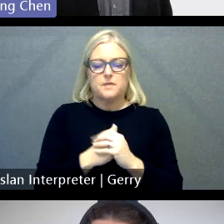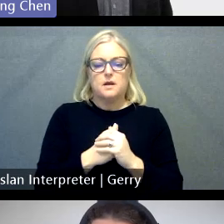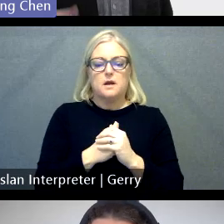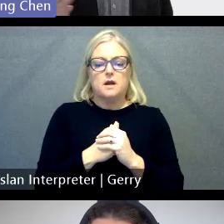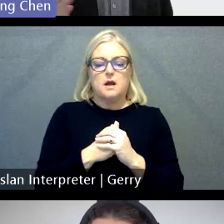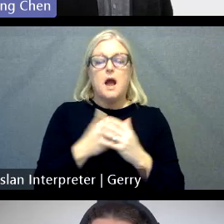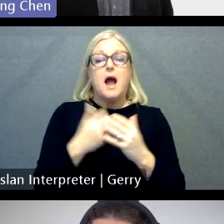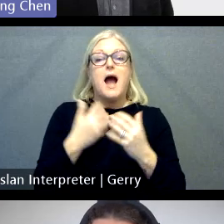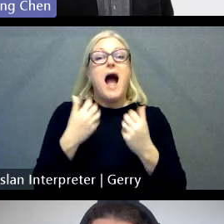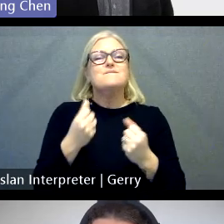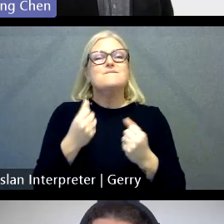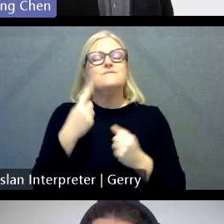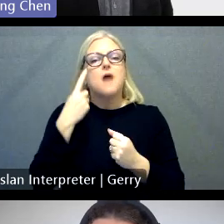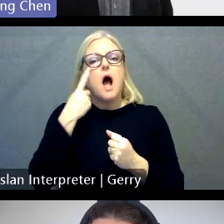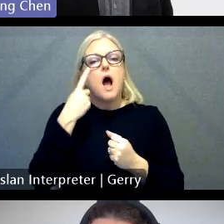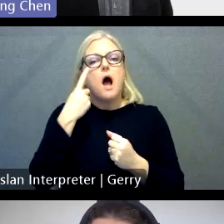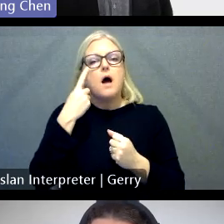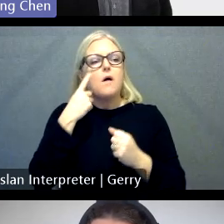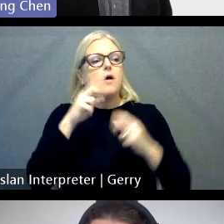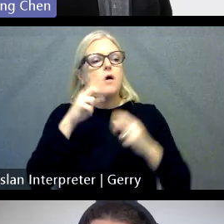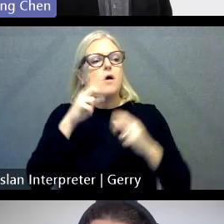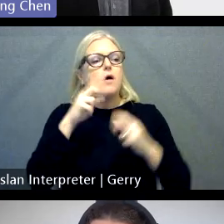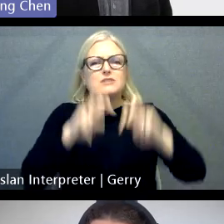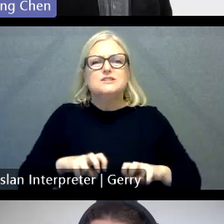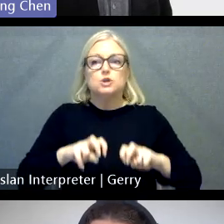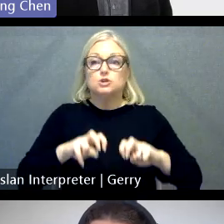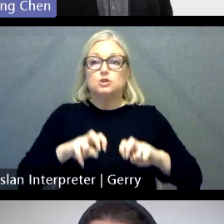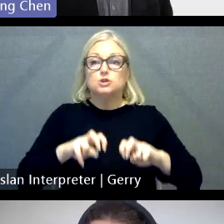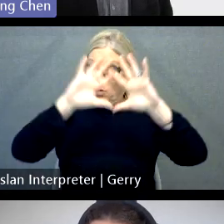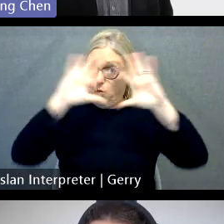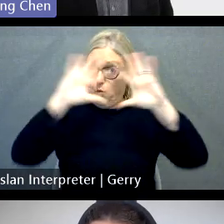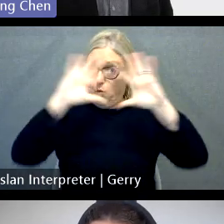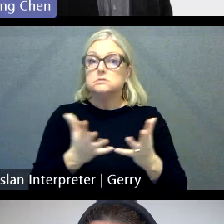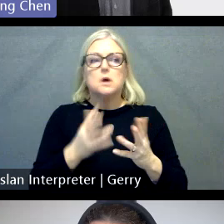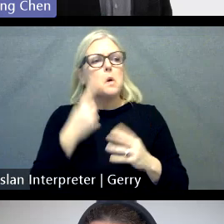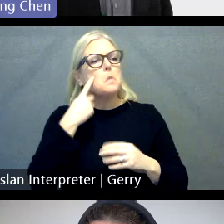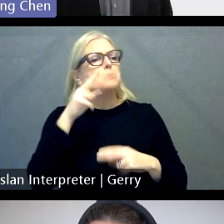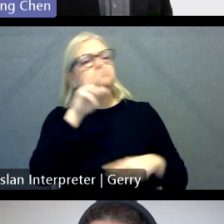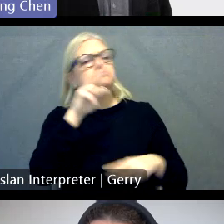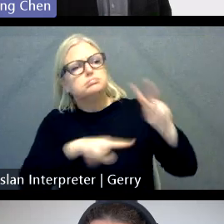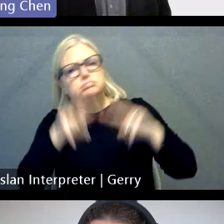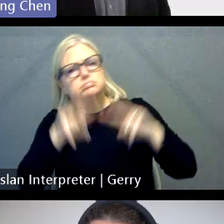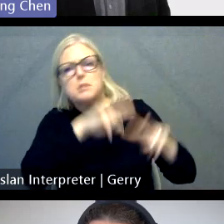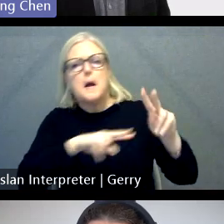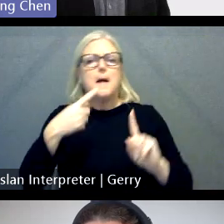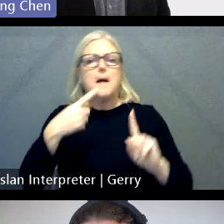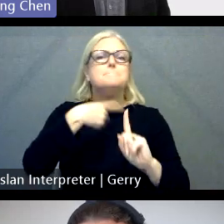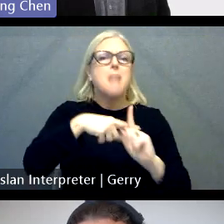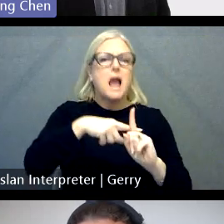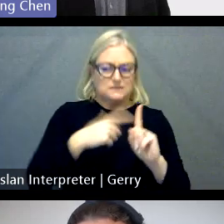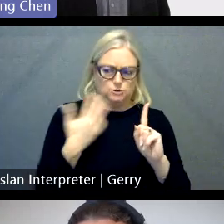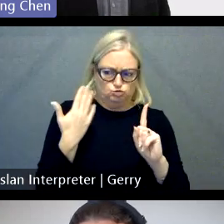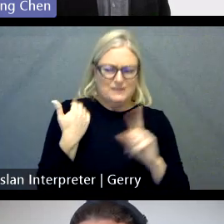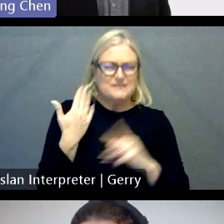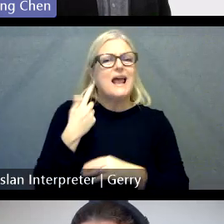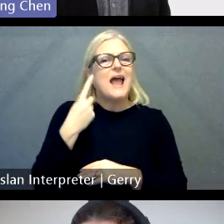as recent developed health-related quality of life, as well as health and well-being